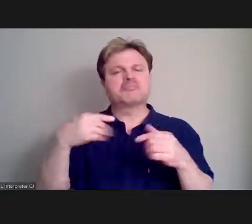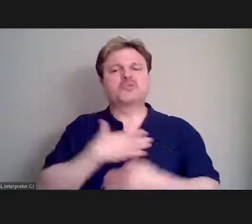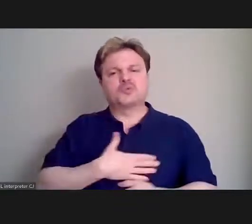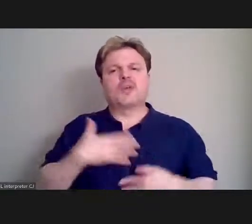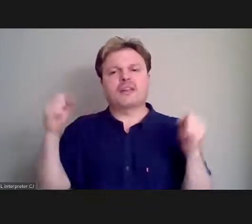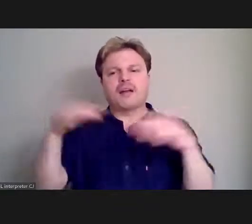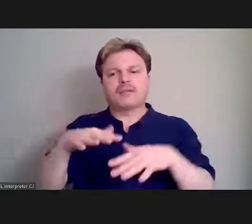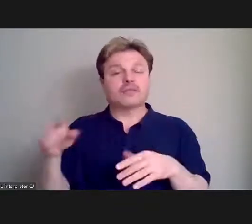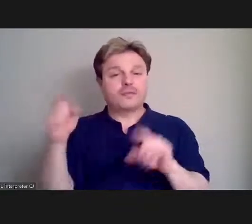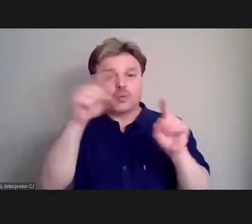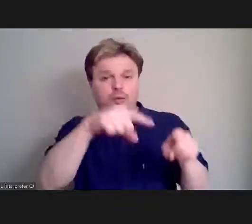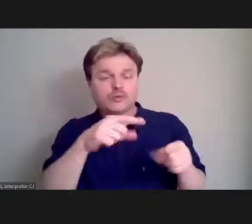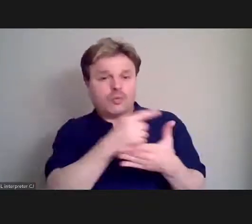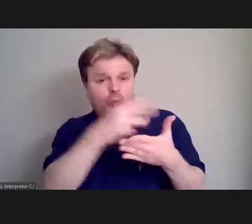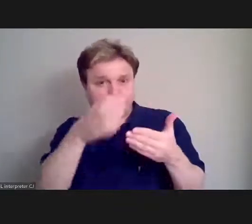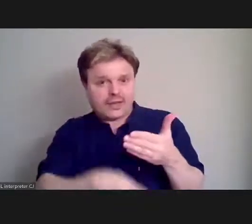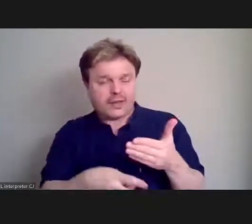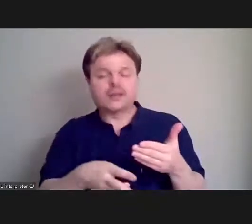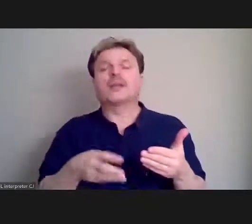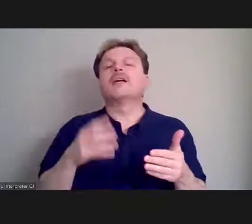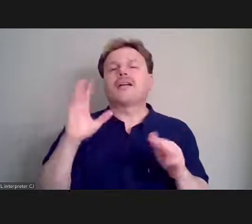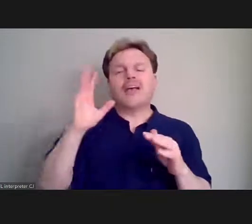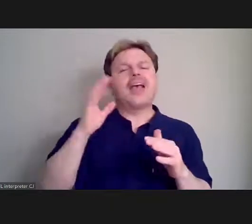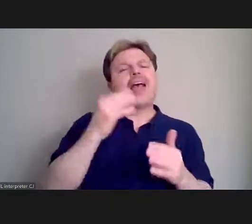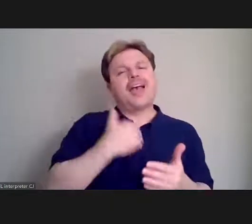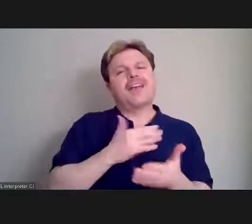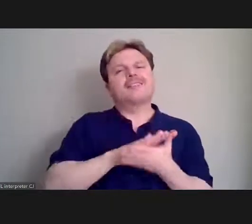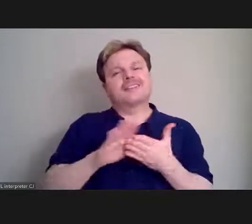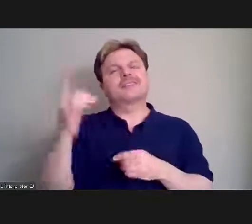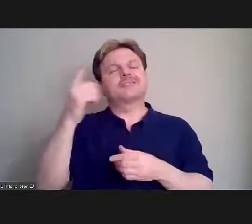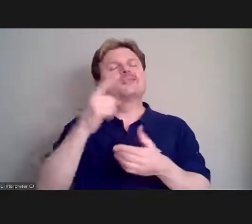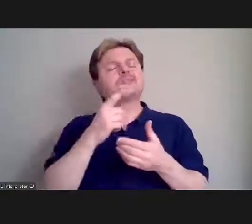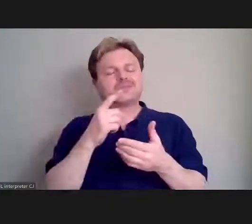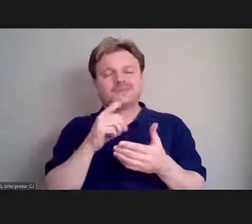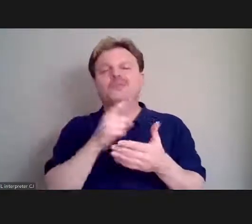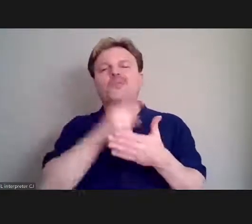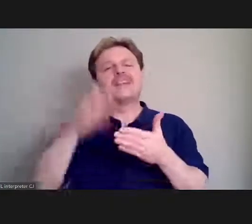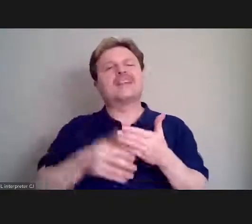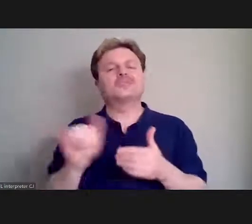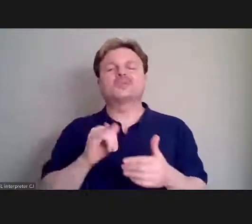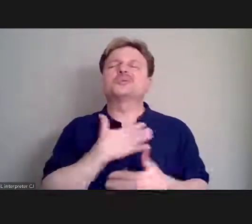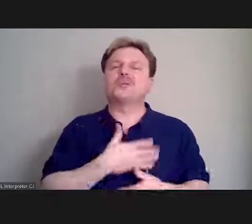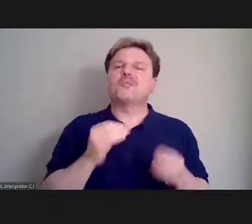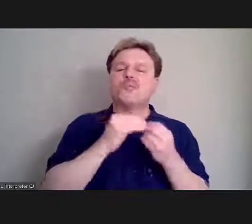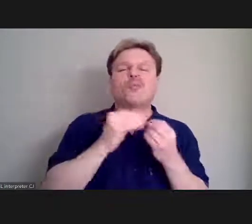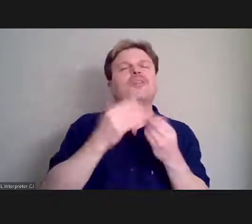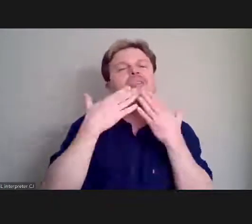who are heading into your weekend, enjoy that even more. Take care, everybody.